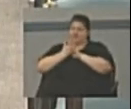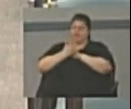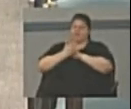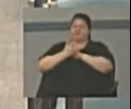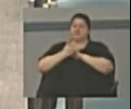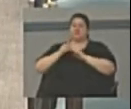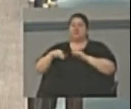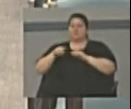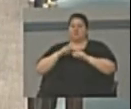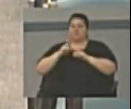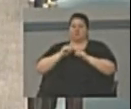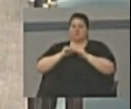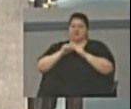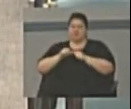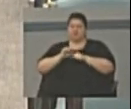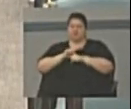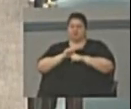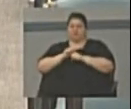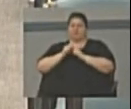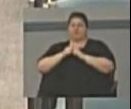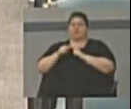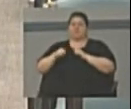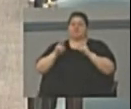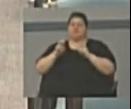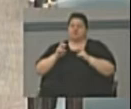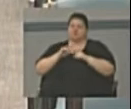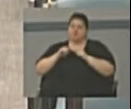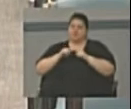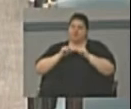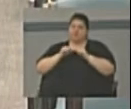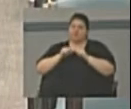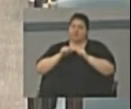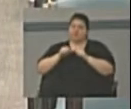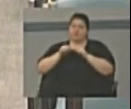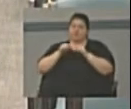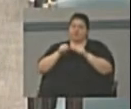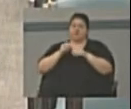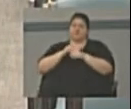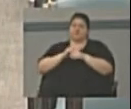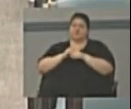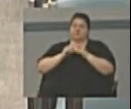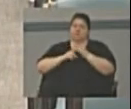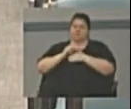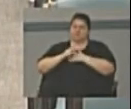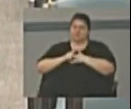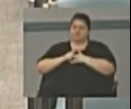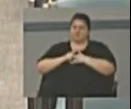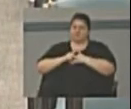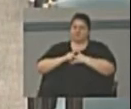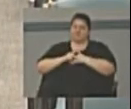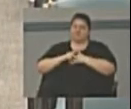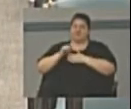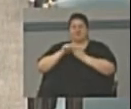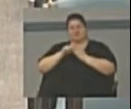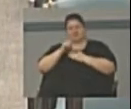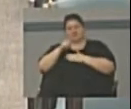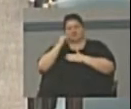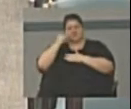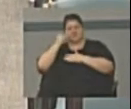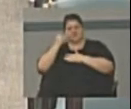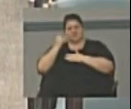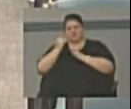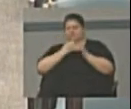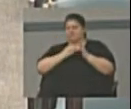will continue to work through those issues as we go further and further into the process. This is just the conceptual overlay